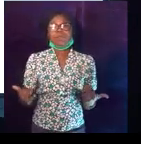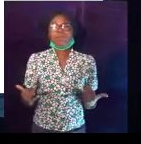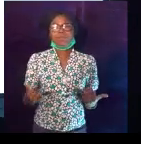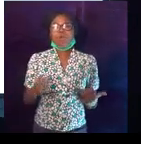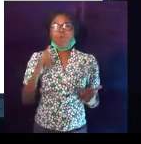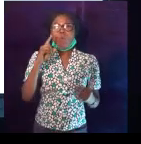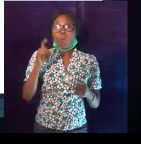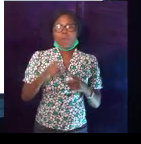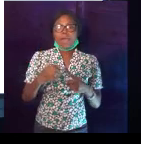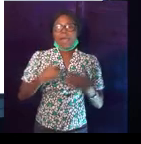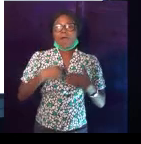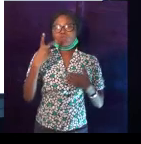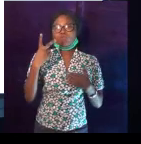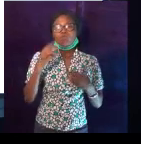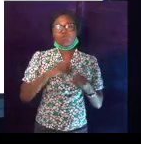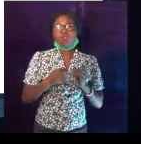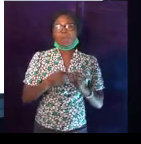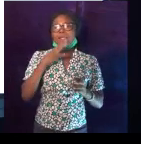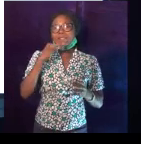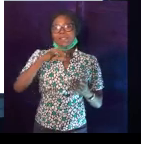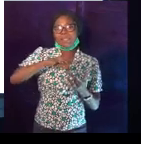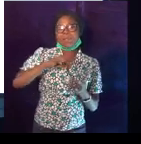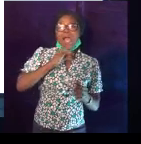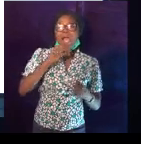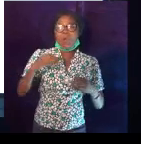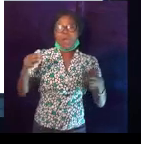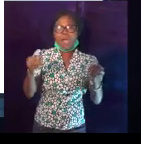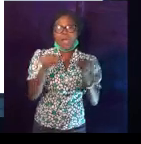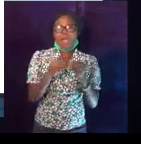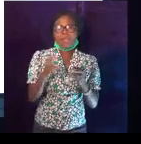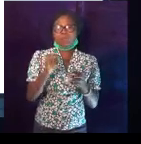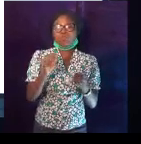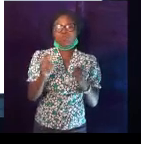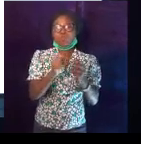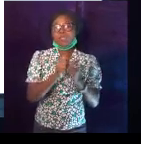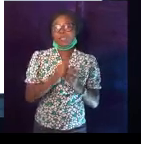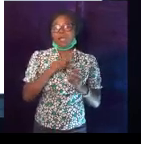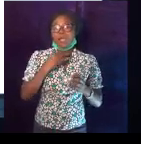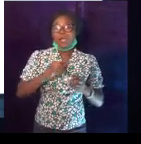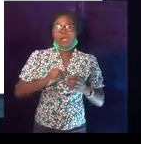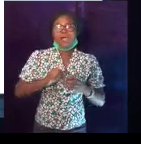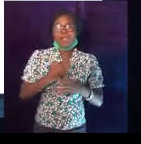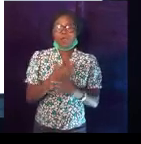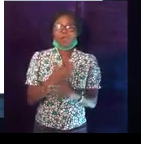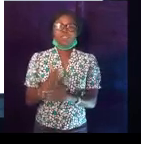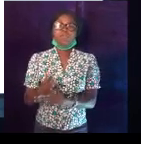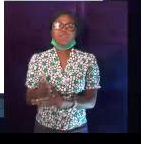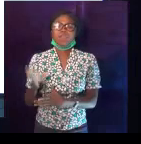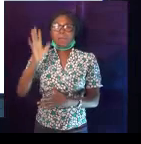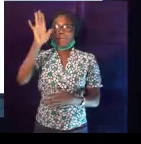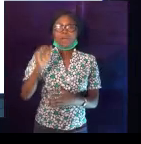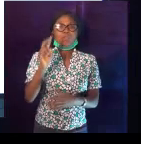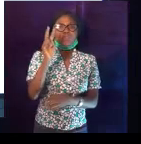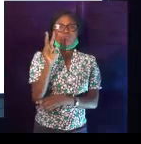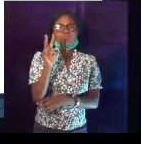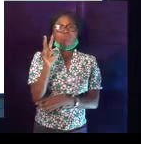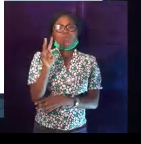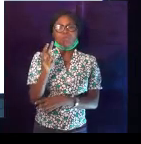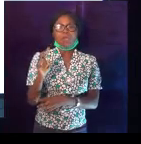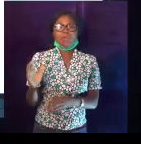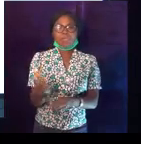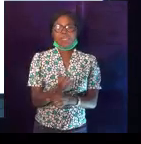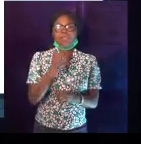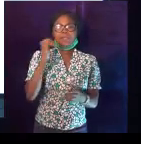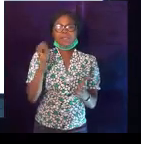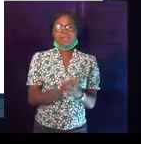now. When I have 2 numbers in the middle, I will add the 2 of them together and then I will divide by